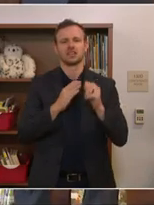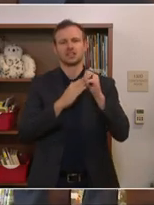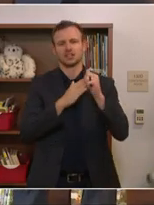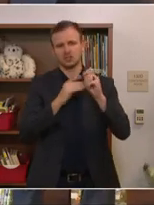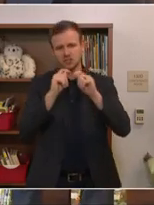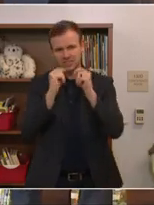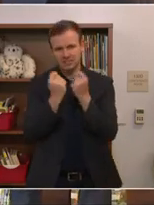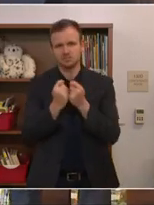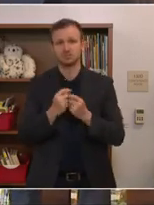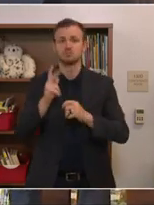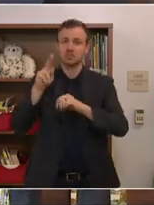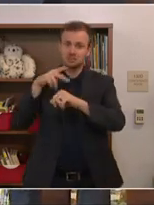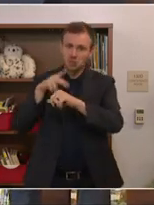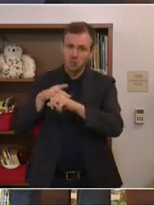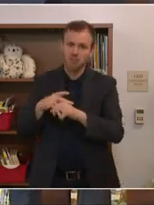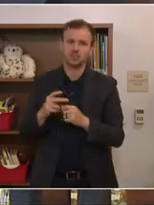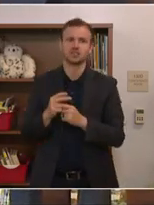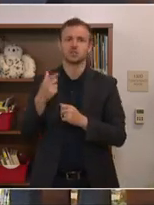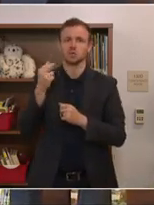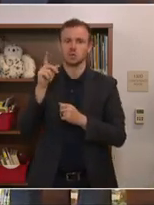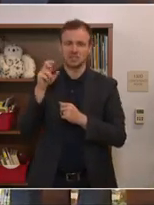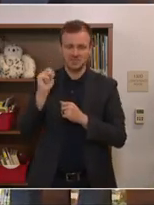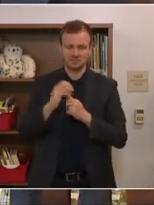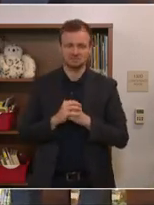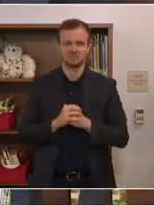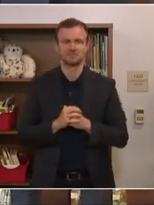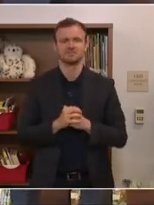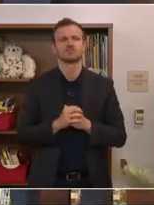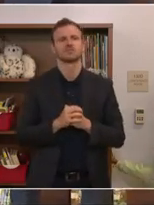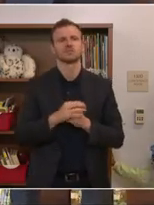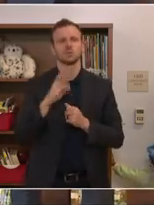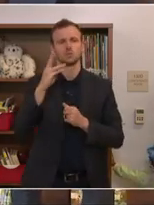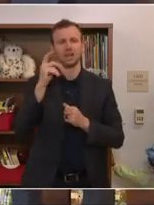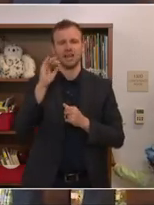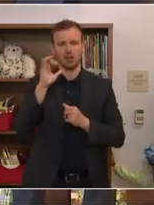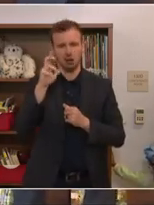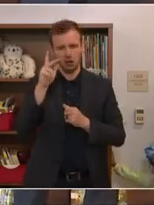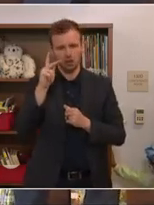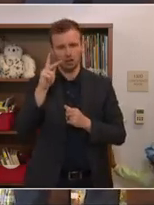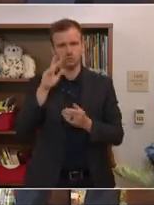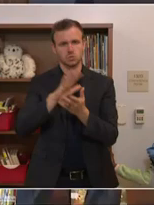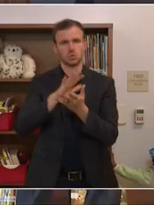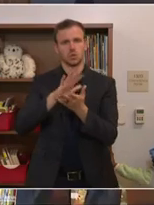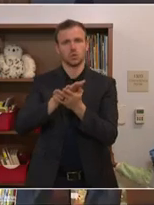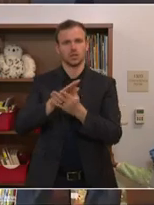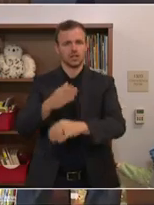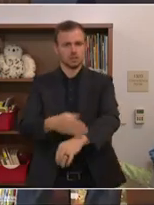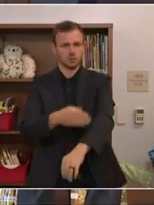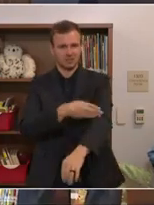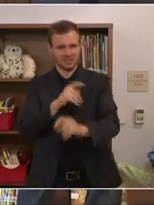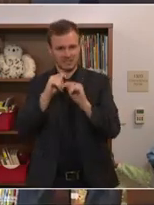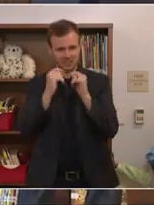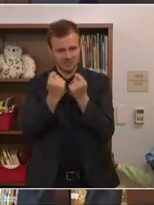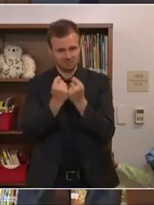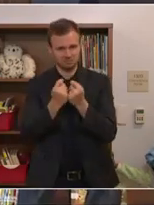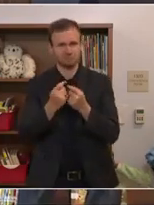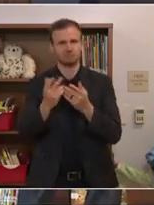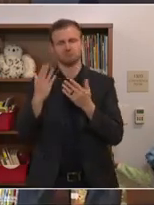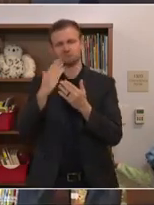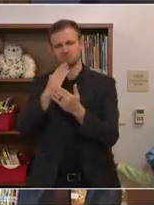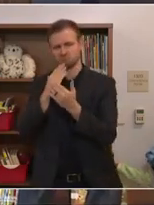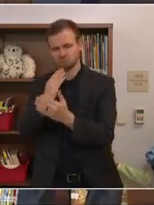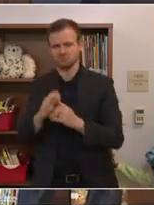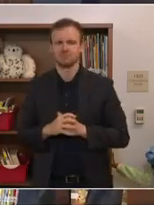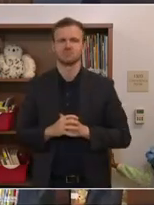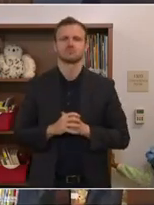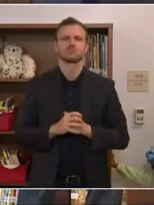Also want to thank the Whitlock School Improvement Team. And now I want to thank the hardworking folks that also played a